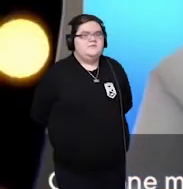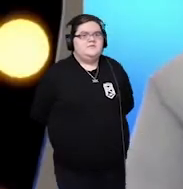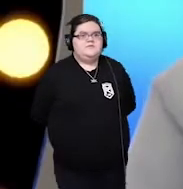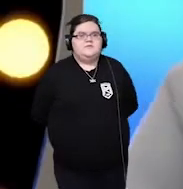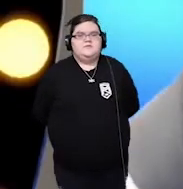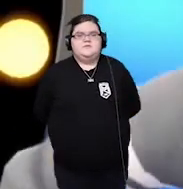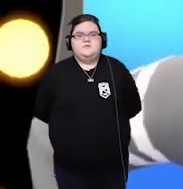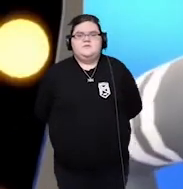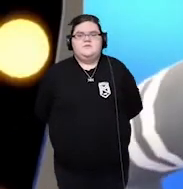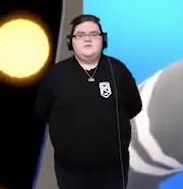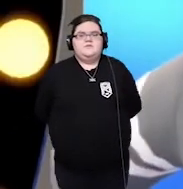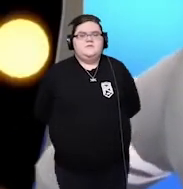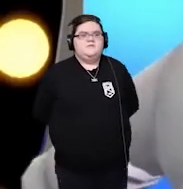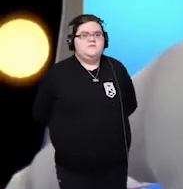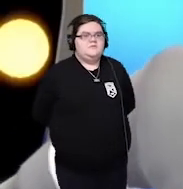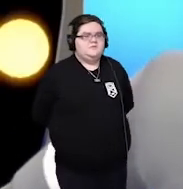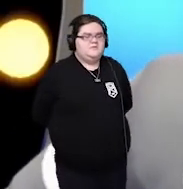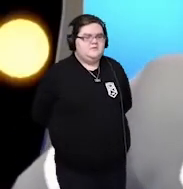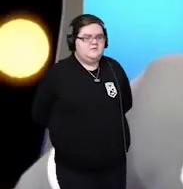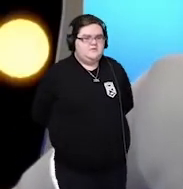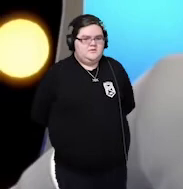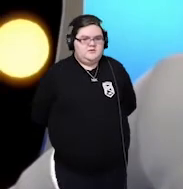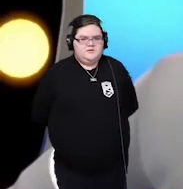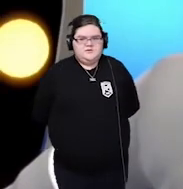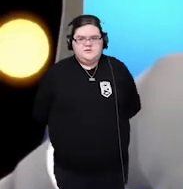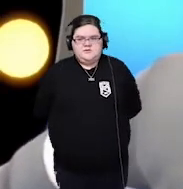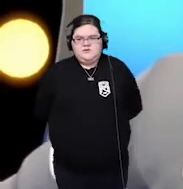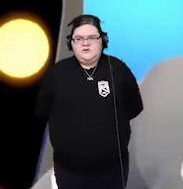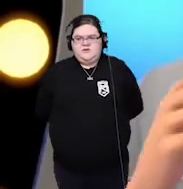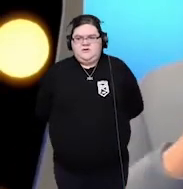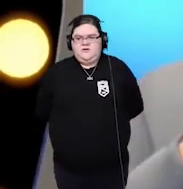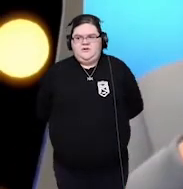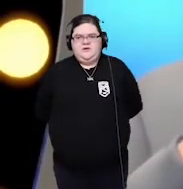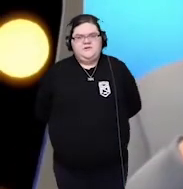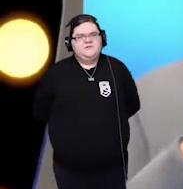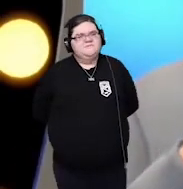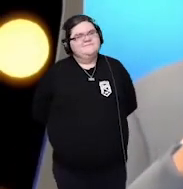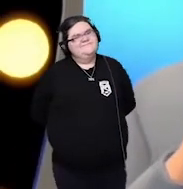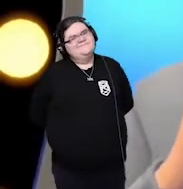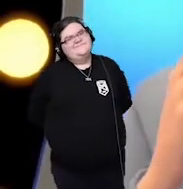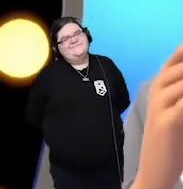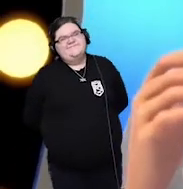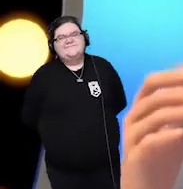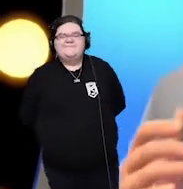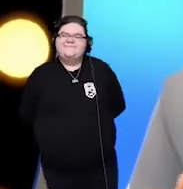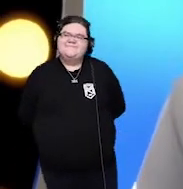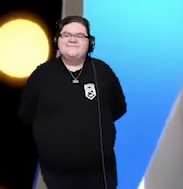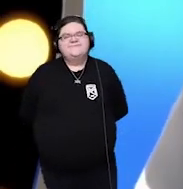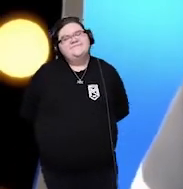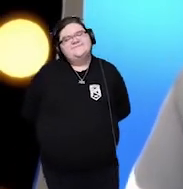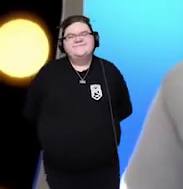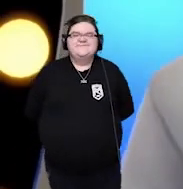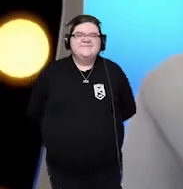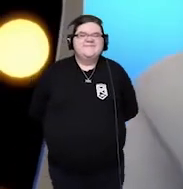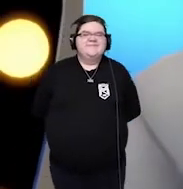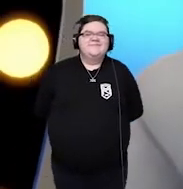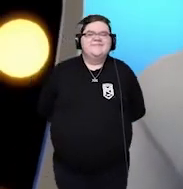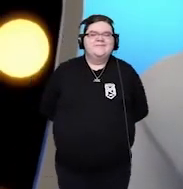you do not blow into. Piano, guitar, drums. Do you want to go violin? Violin. Mm. Violin. It does